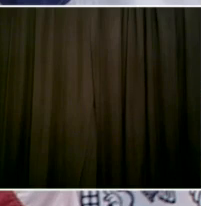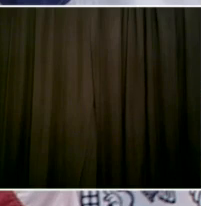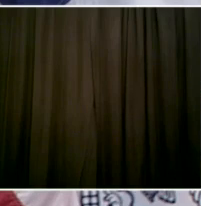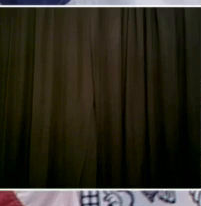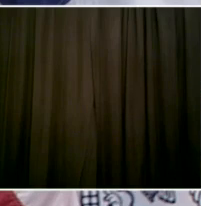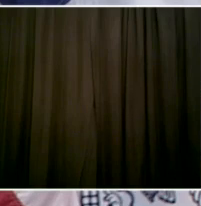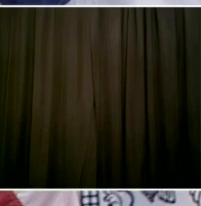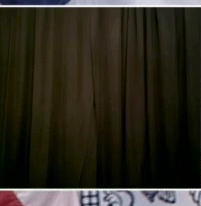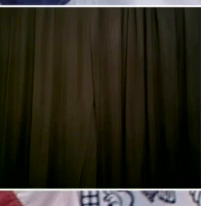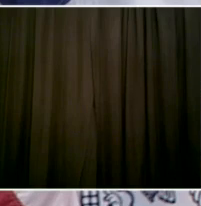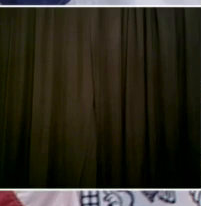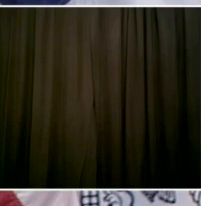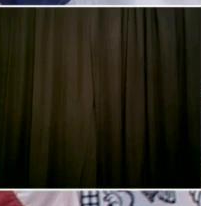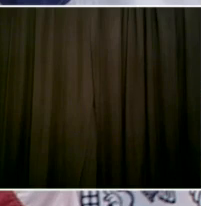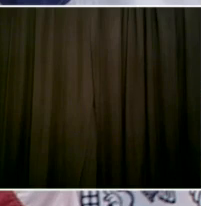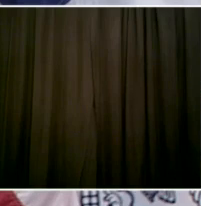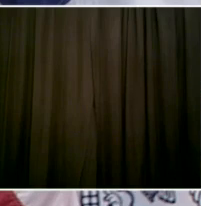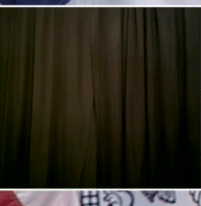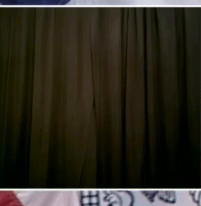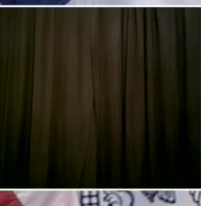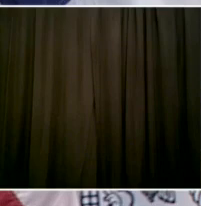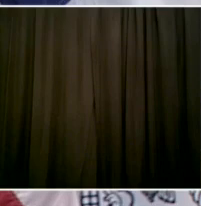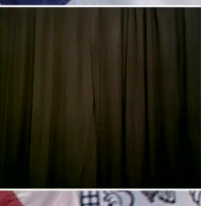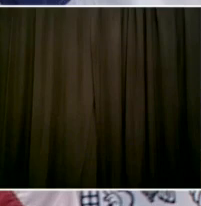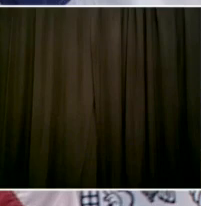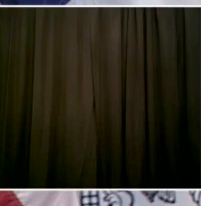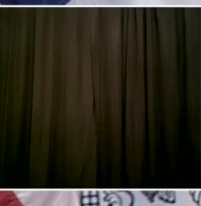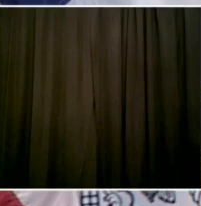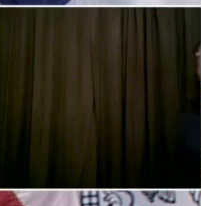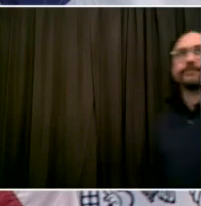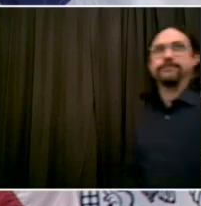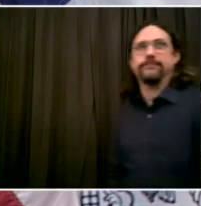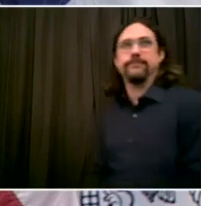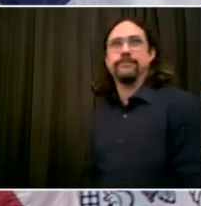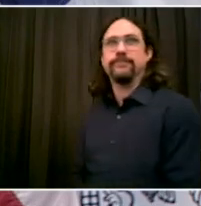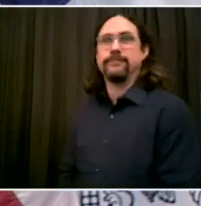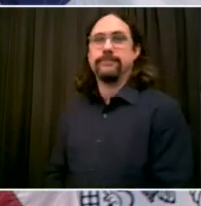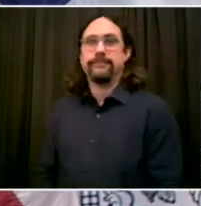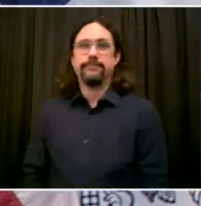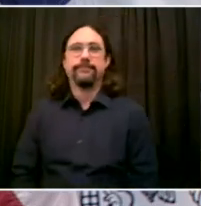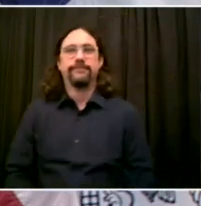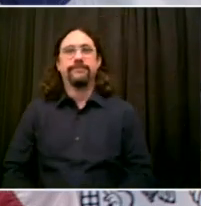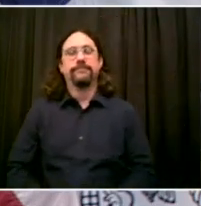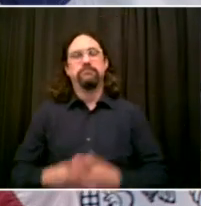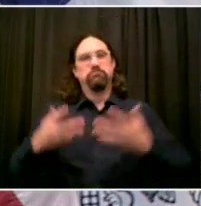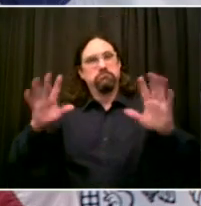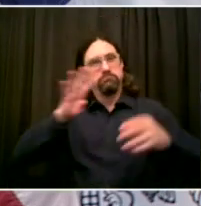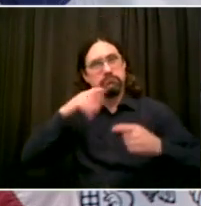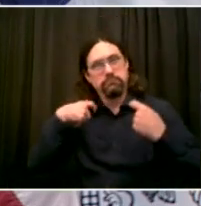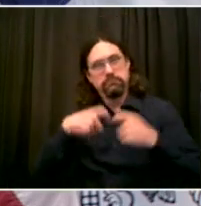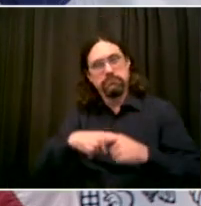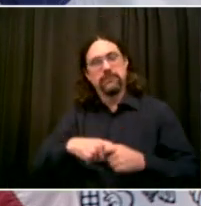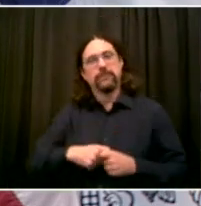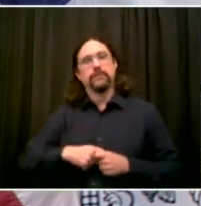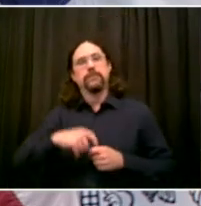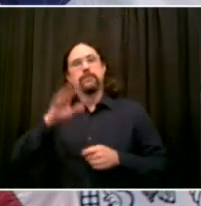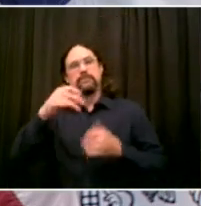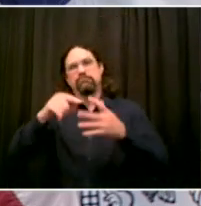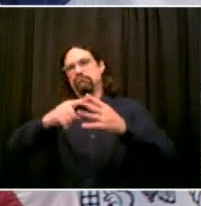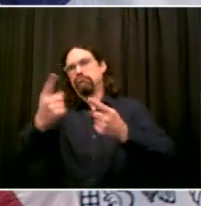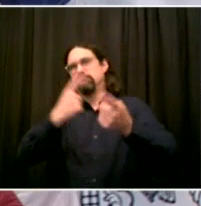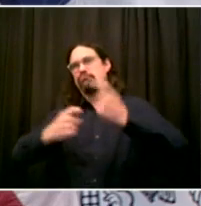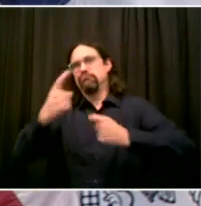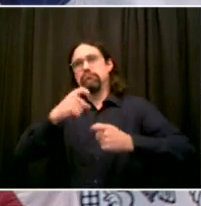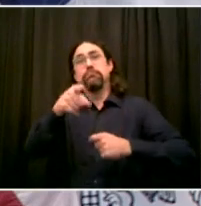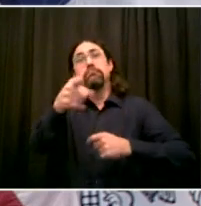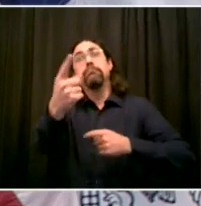to our colleagues in the media. Please let me know the name and outlet of each journalist. We'll now begin our Q&A. As a reminder, we're also joined